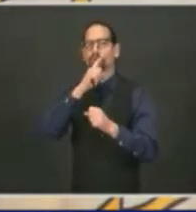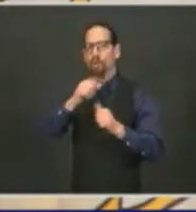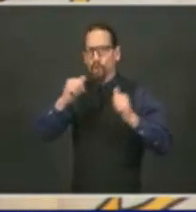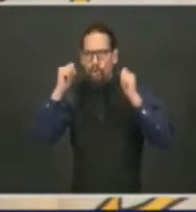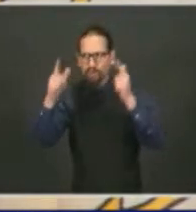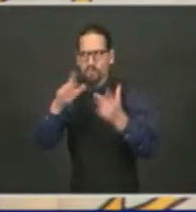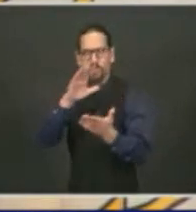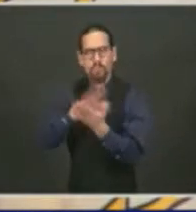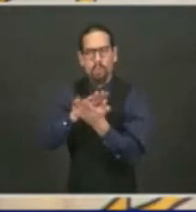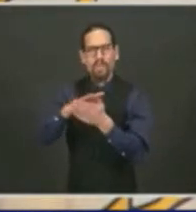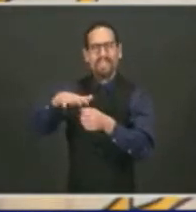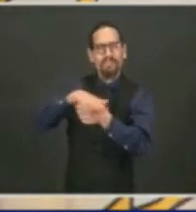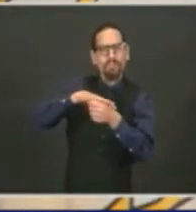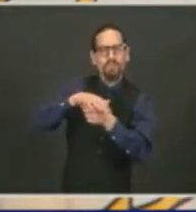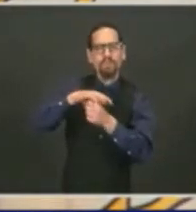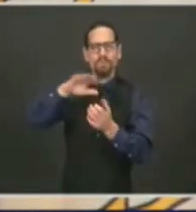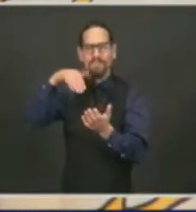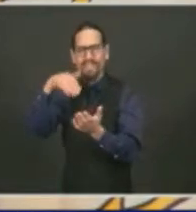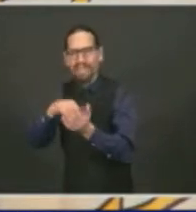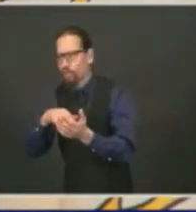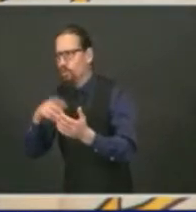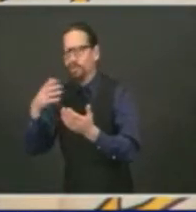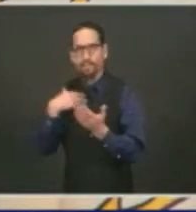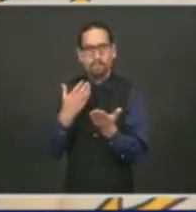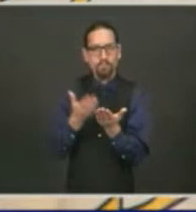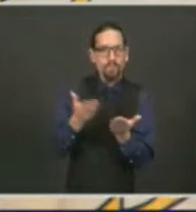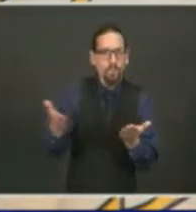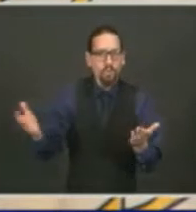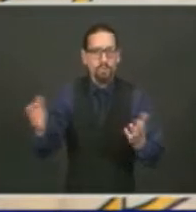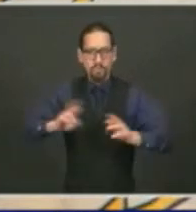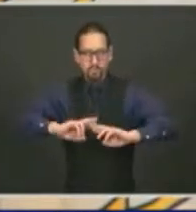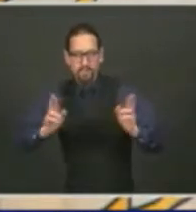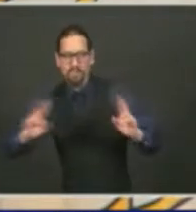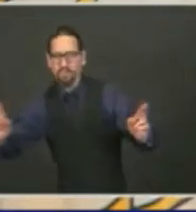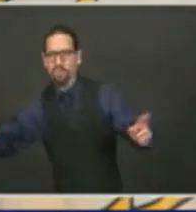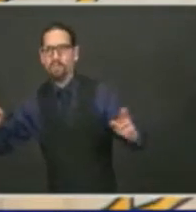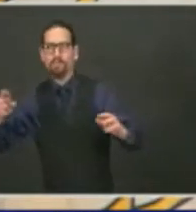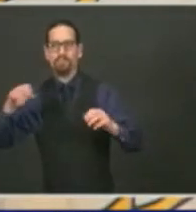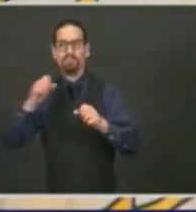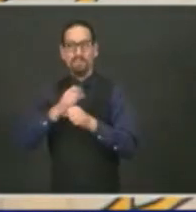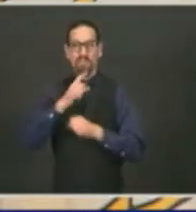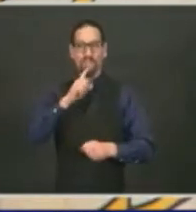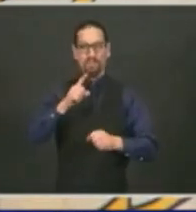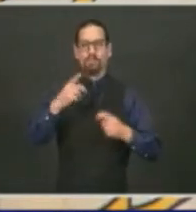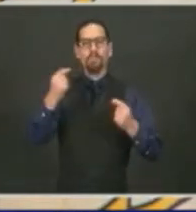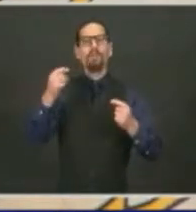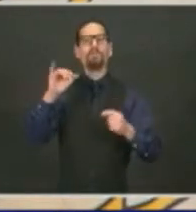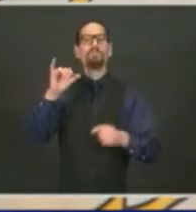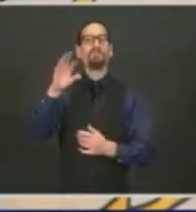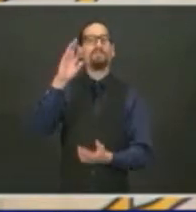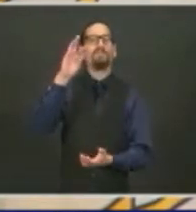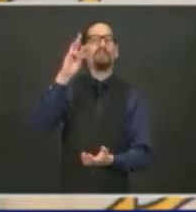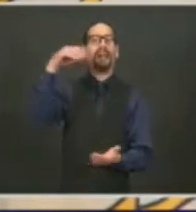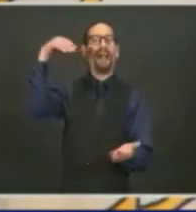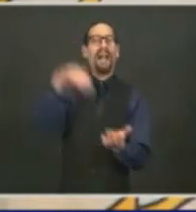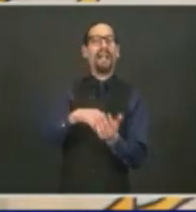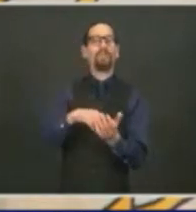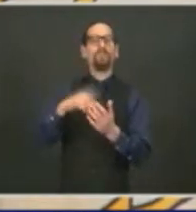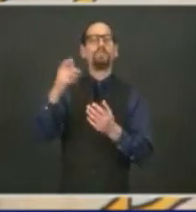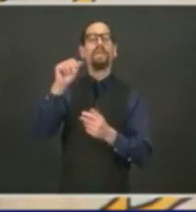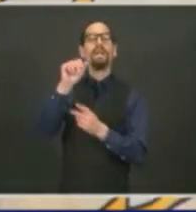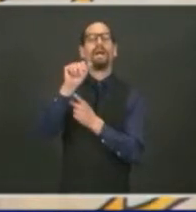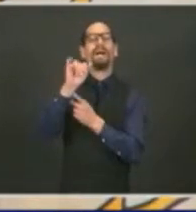including they're going to be distributing over 6,000 HEPA filters and helping schools implement the Department of Health's